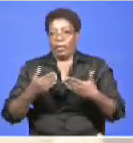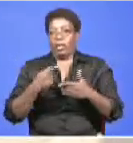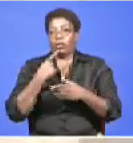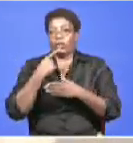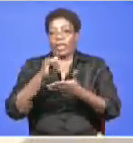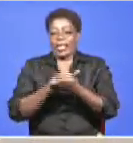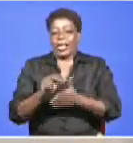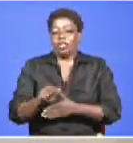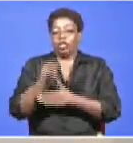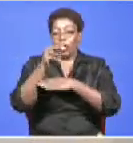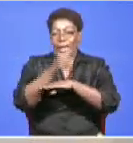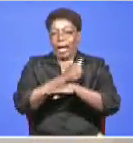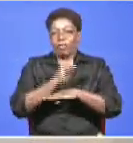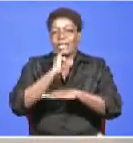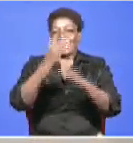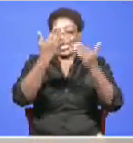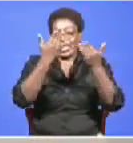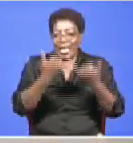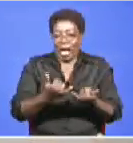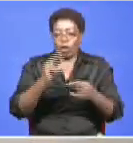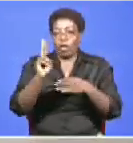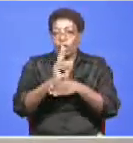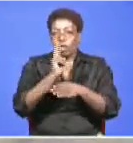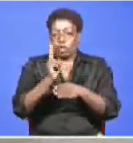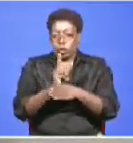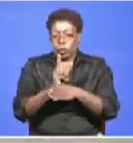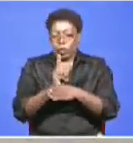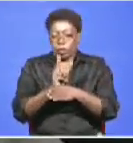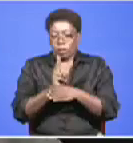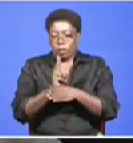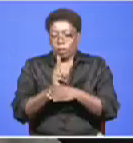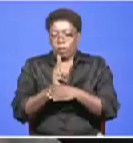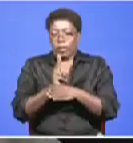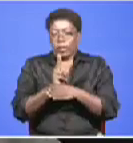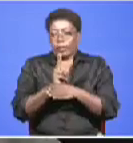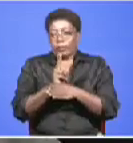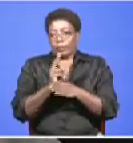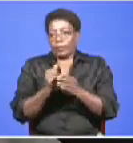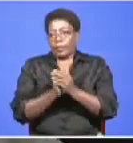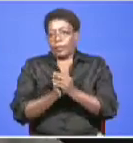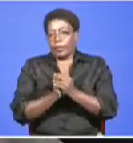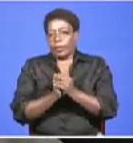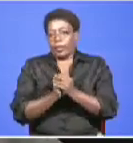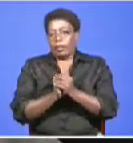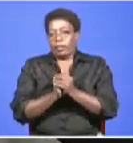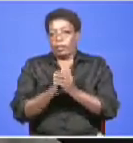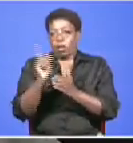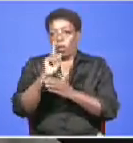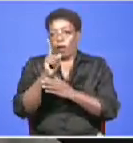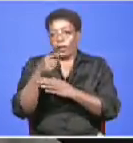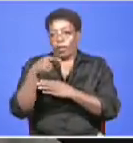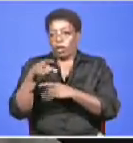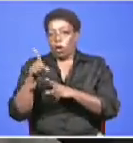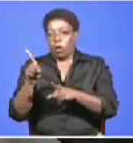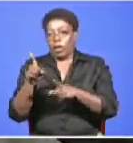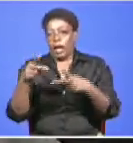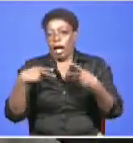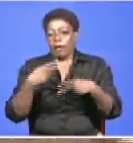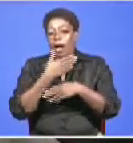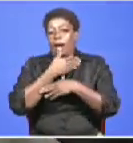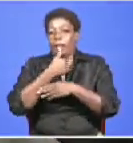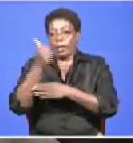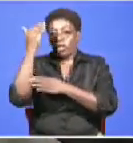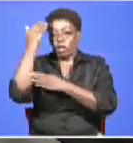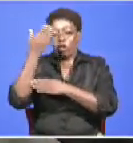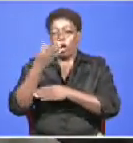that North Andros is now being used as a template for wherever else they're gonna go, they would have a better knowledge of